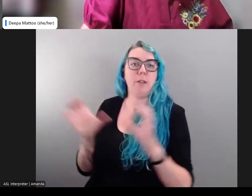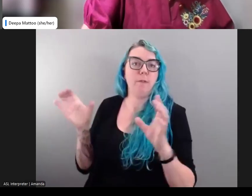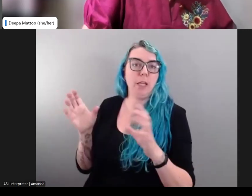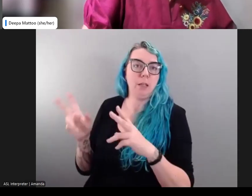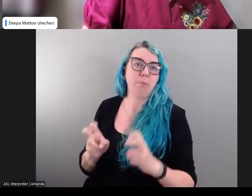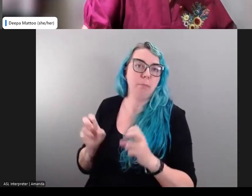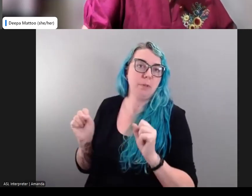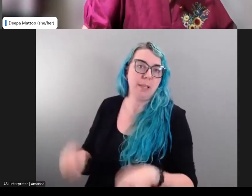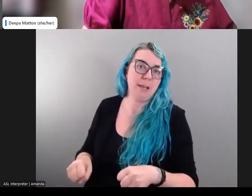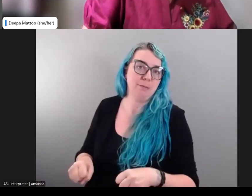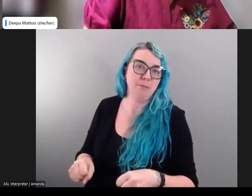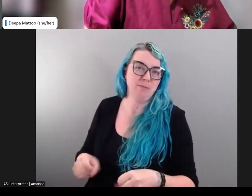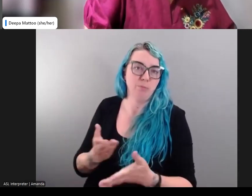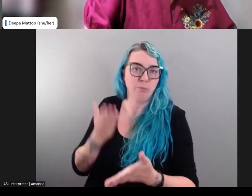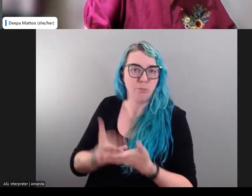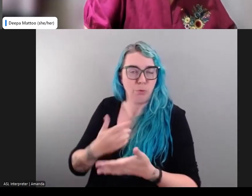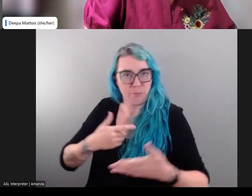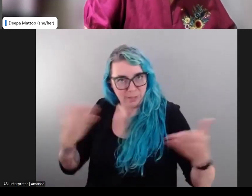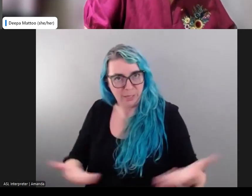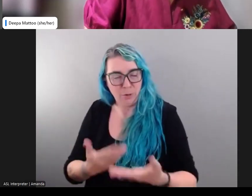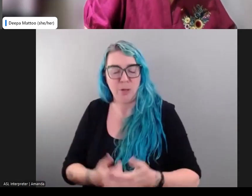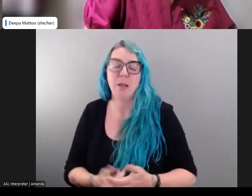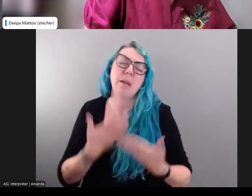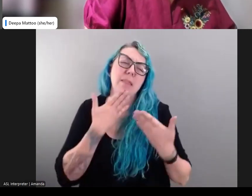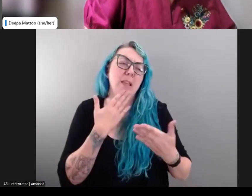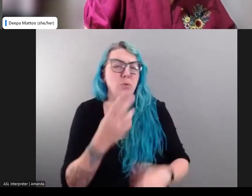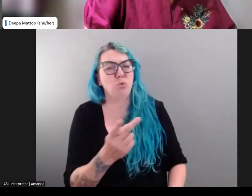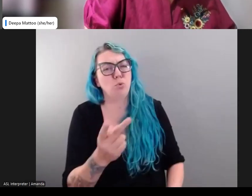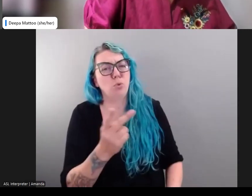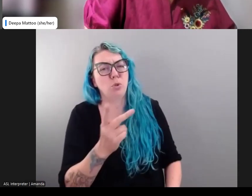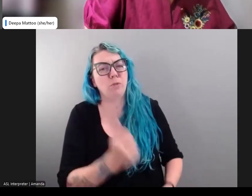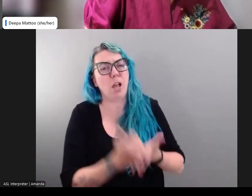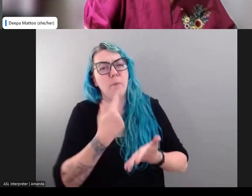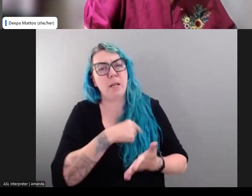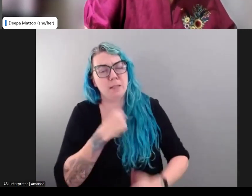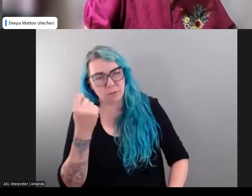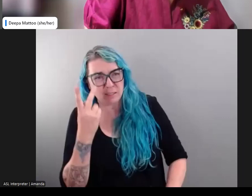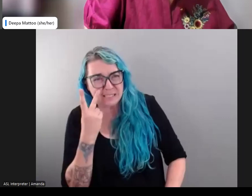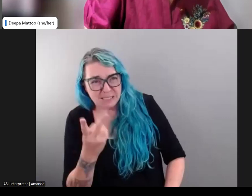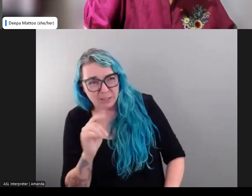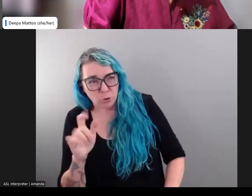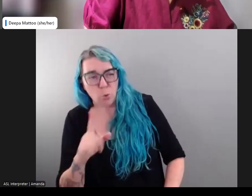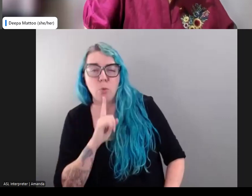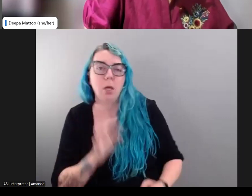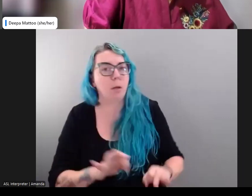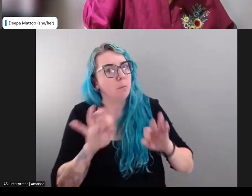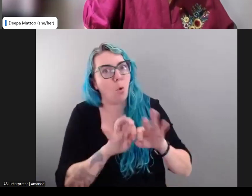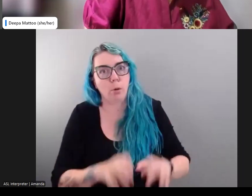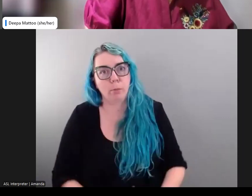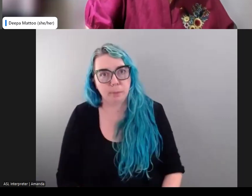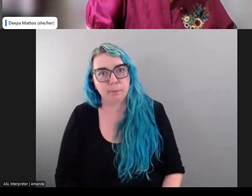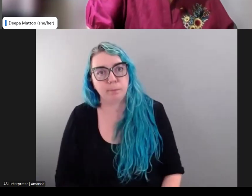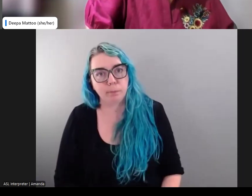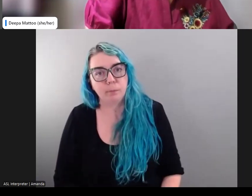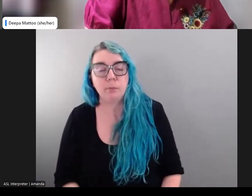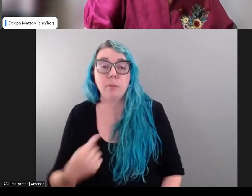time today, and for walking us through this very important, excellent tool. We look, to everyone else here, we at the Learning